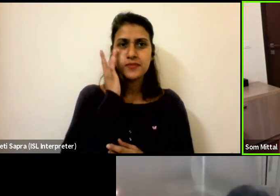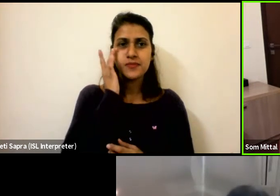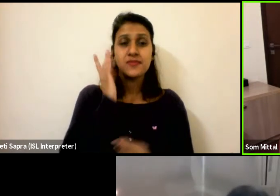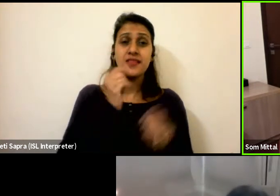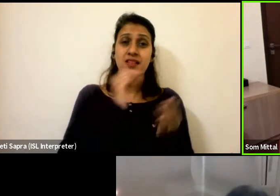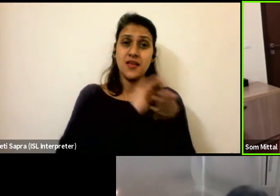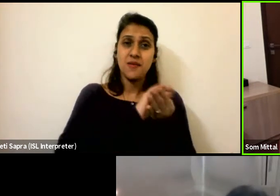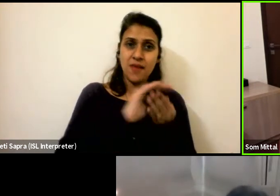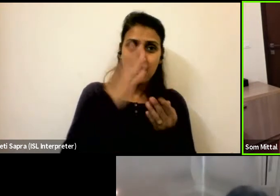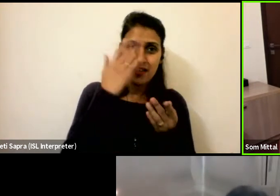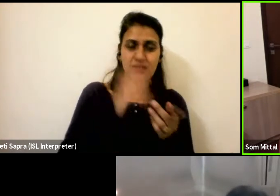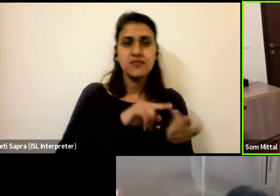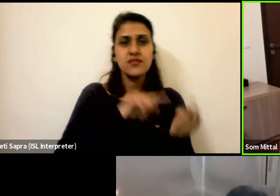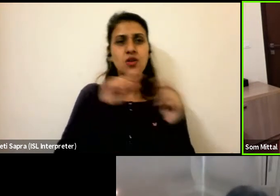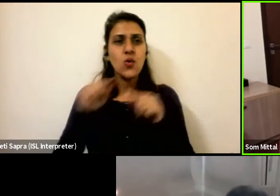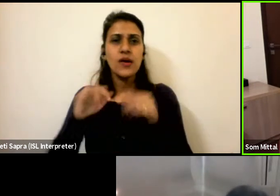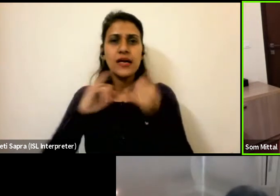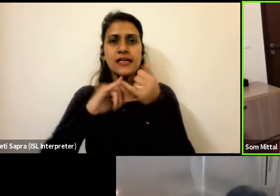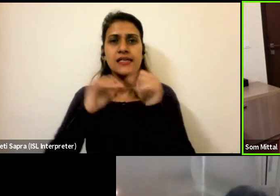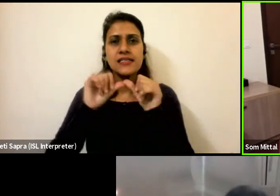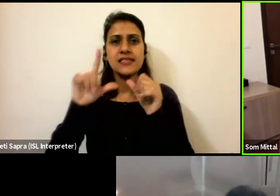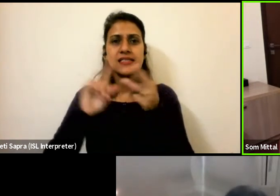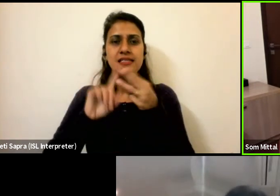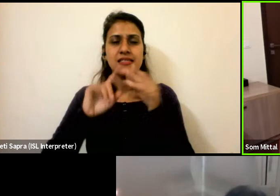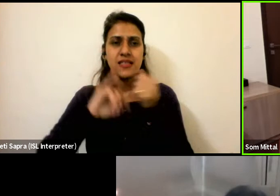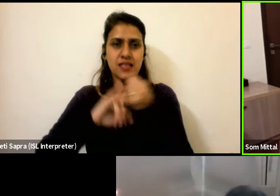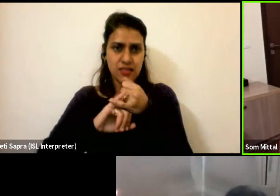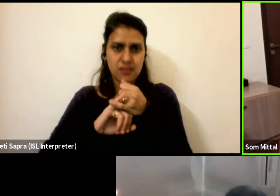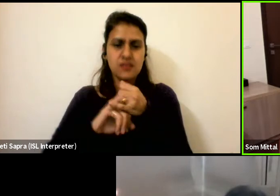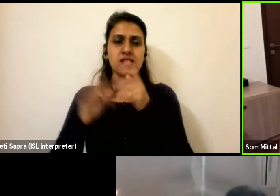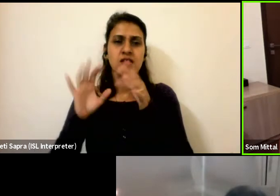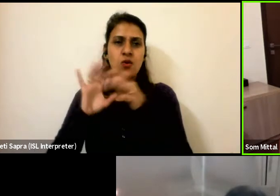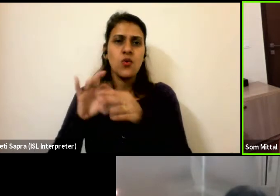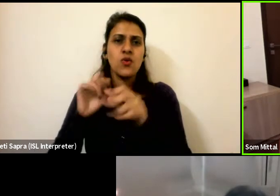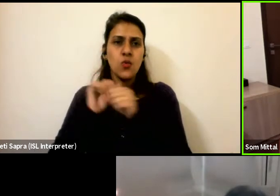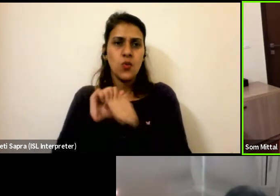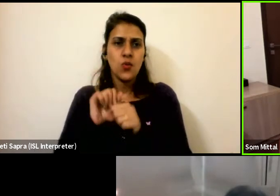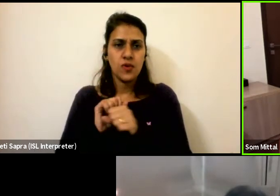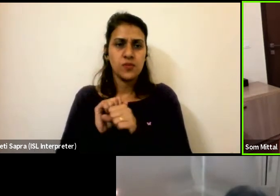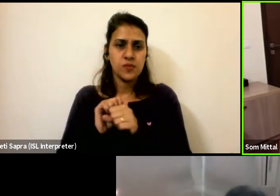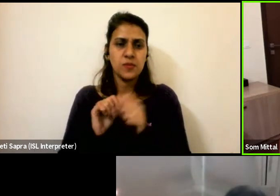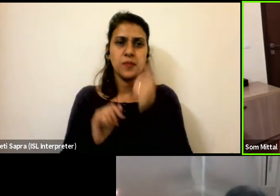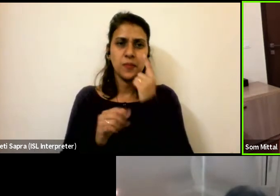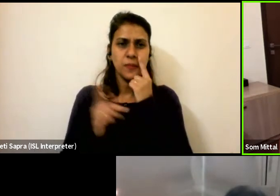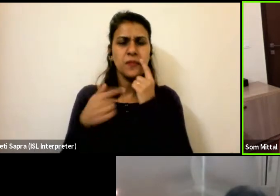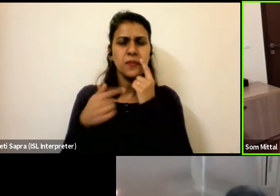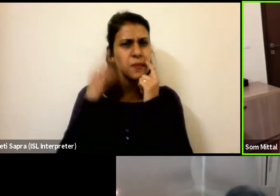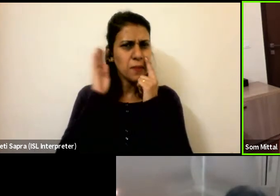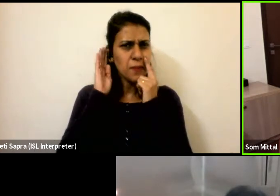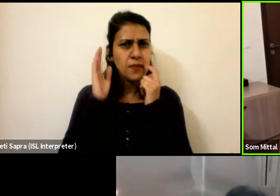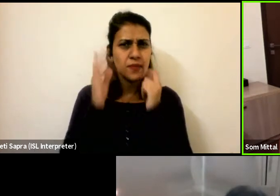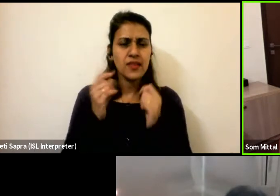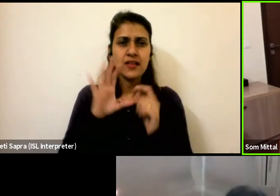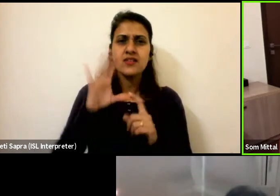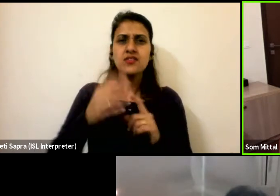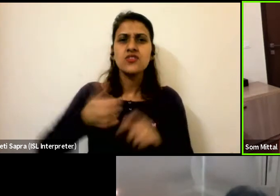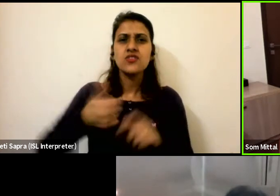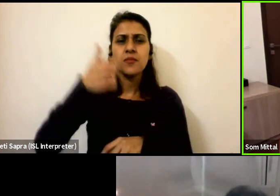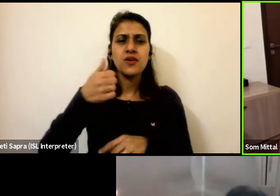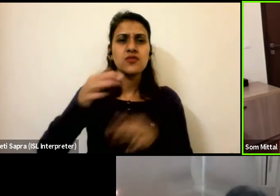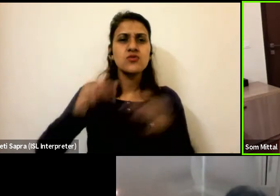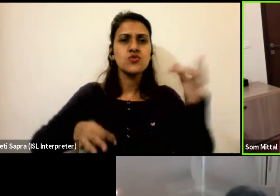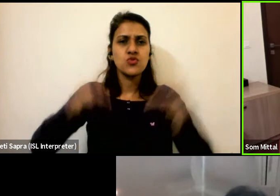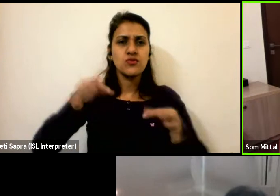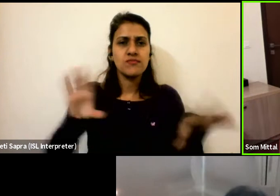Salesforce and another very large organization. And of course, it's a big move. It's MNC. I heard the chairman of the jury mention